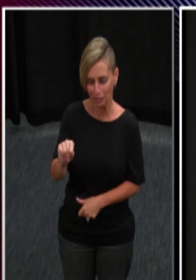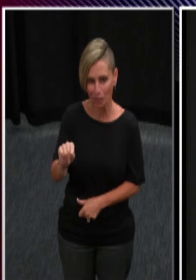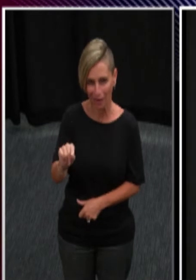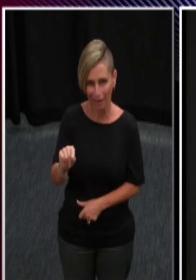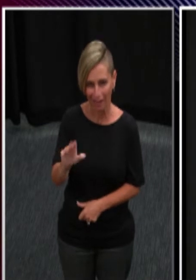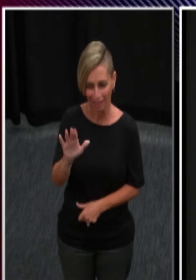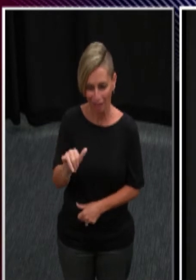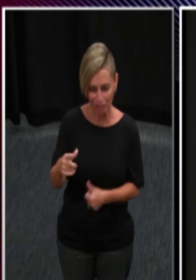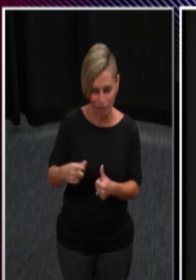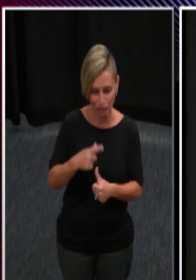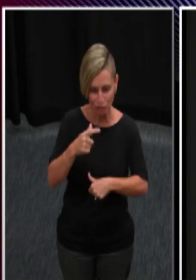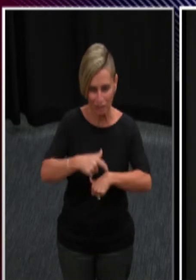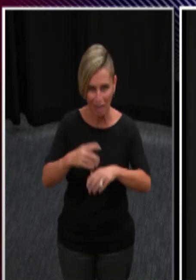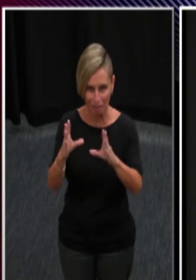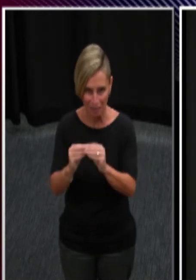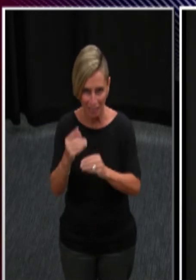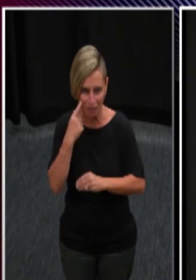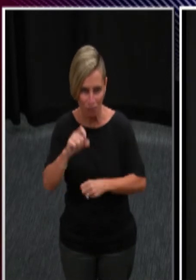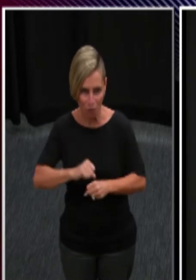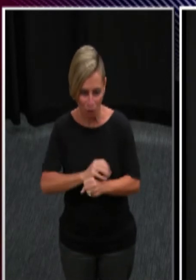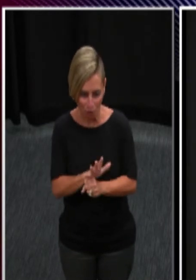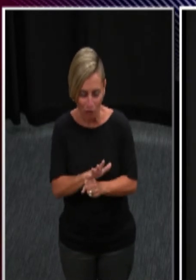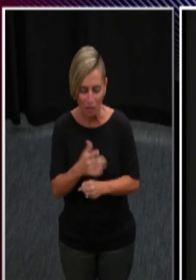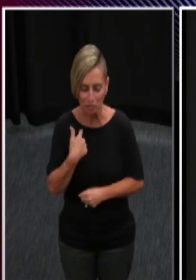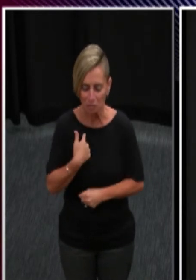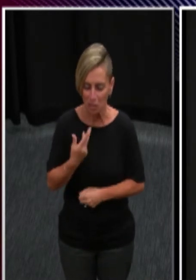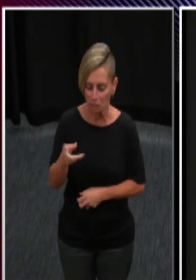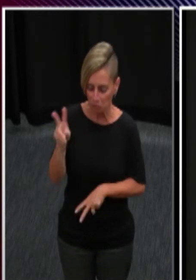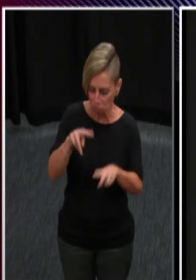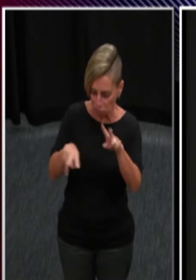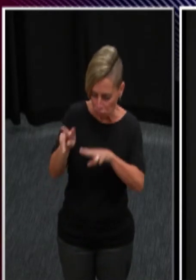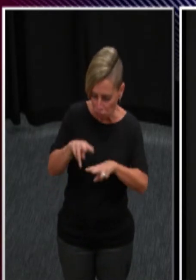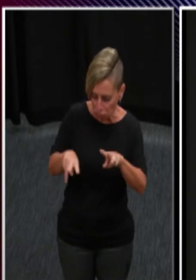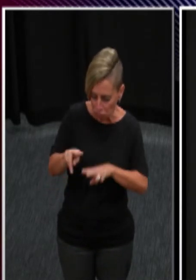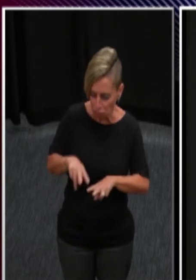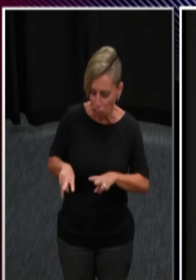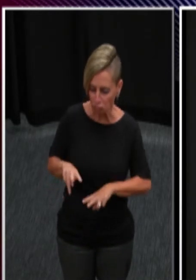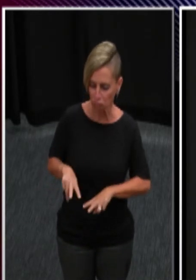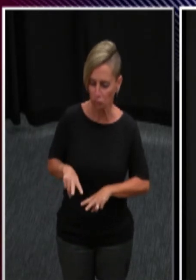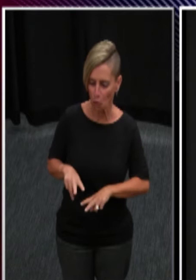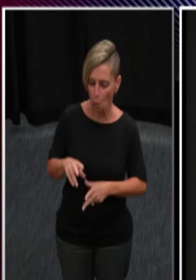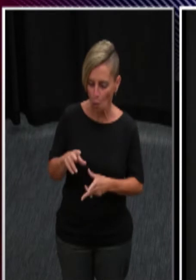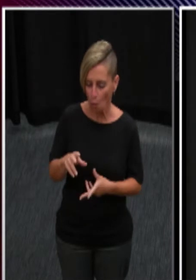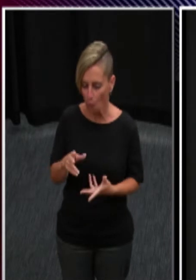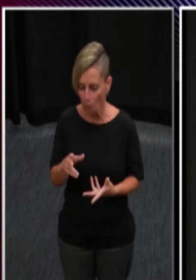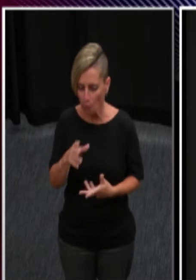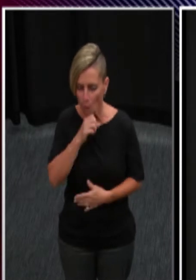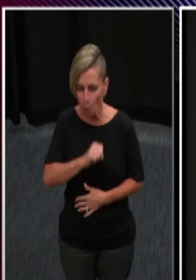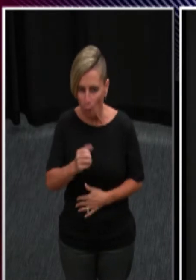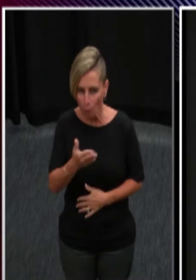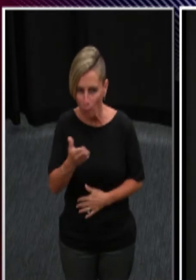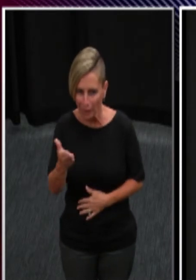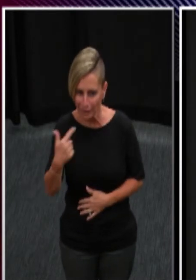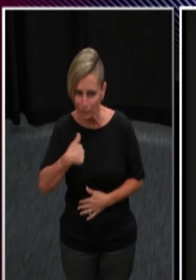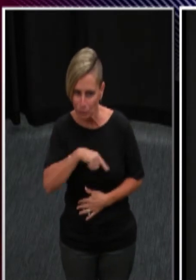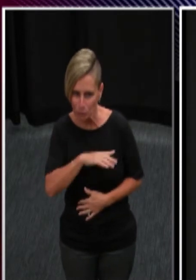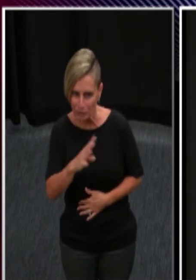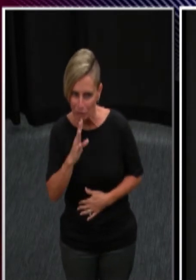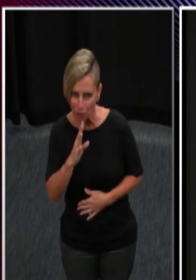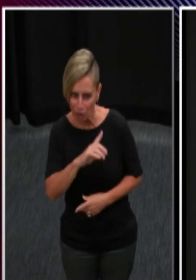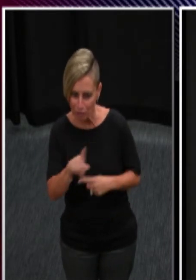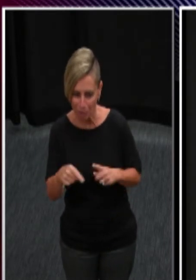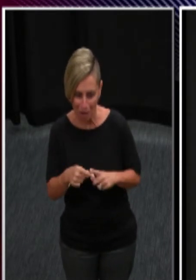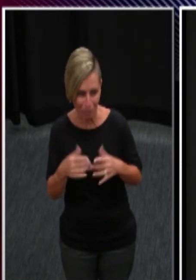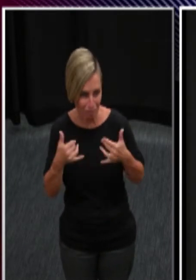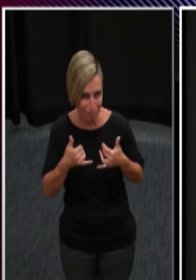was looking at some of our main public health objectives, and all the measures that we were mentioning at that time are consistent